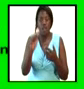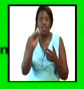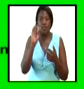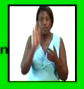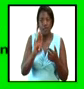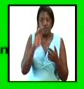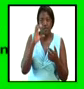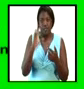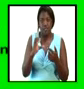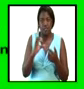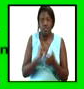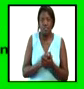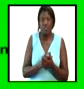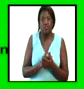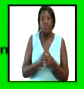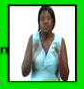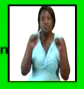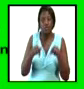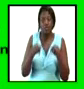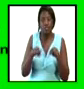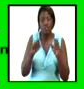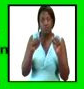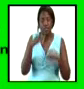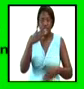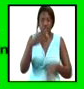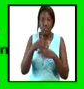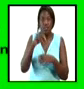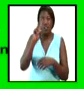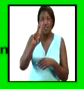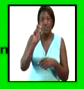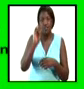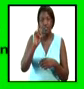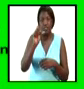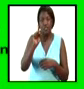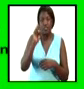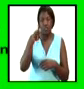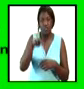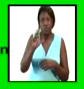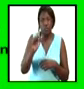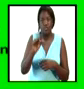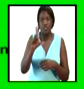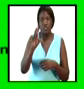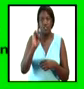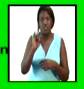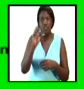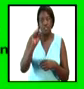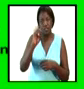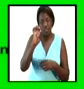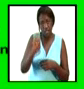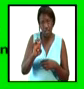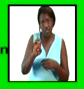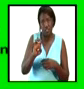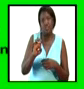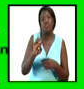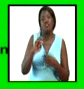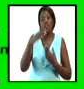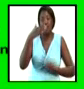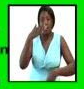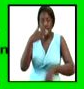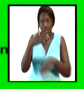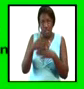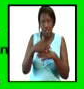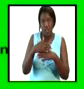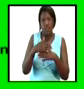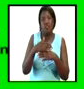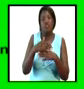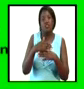or C. The keyword for today's program is visualize. So you simply SMS the word visualize and